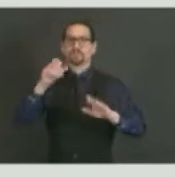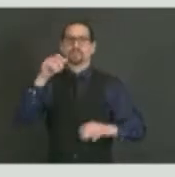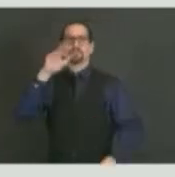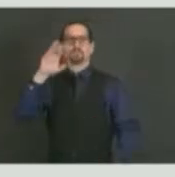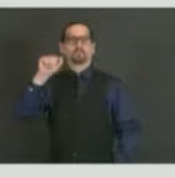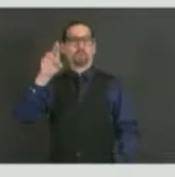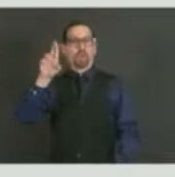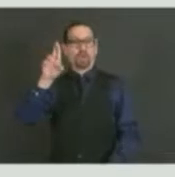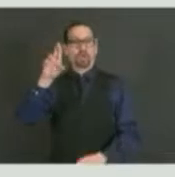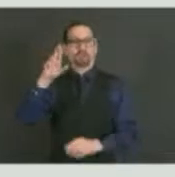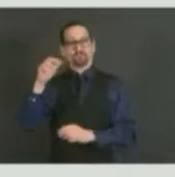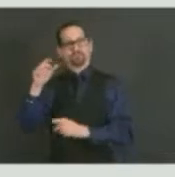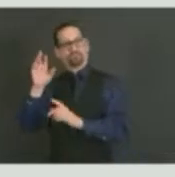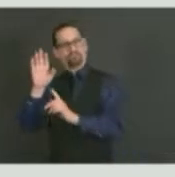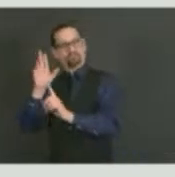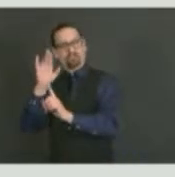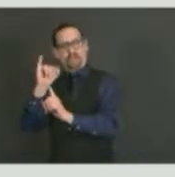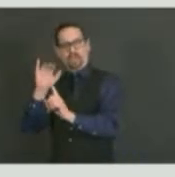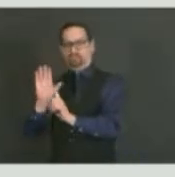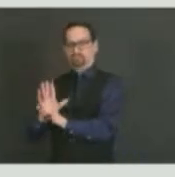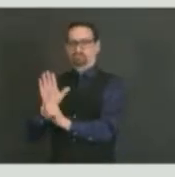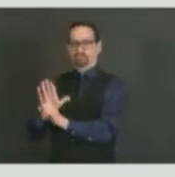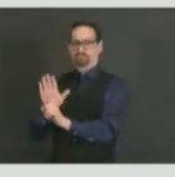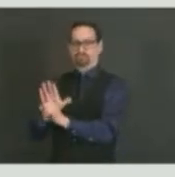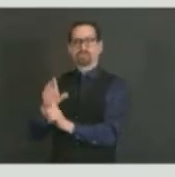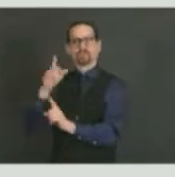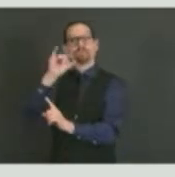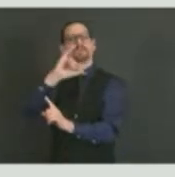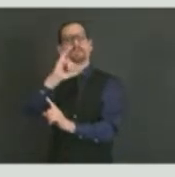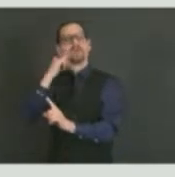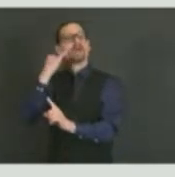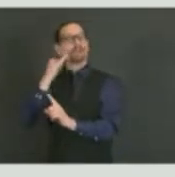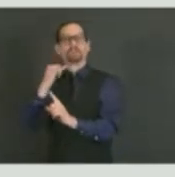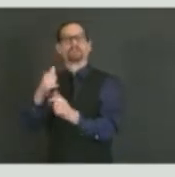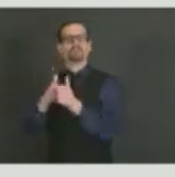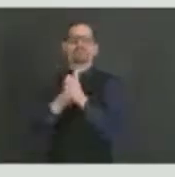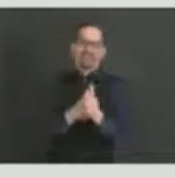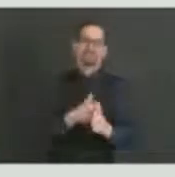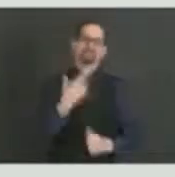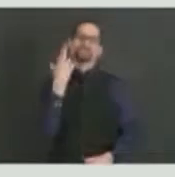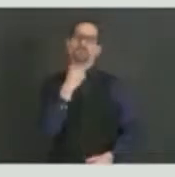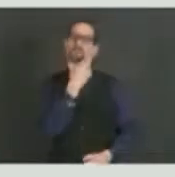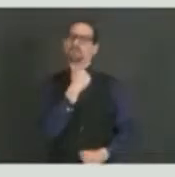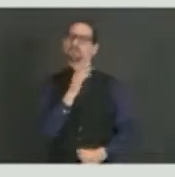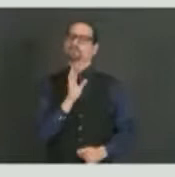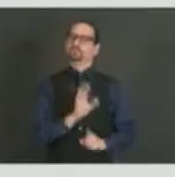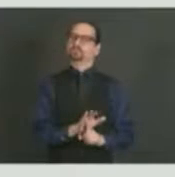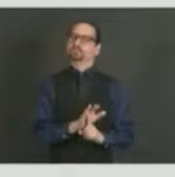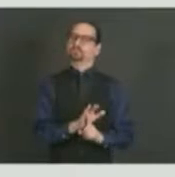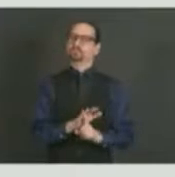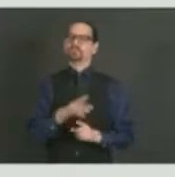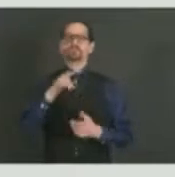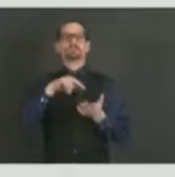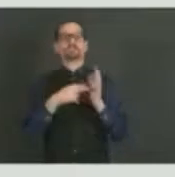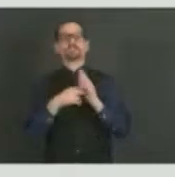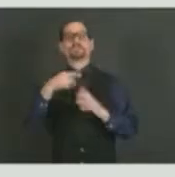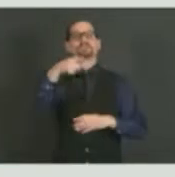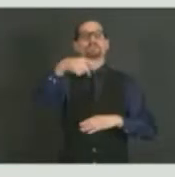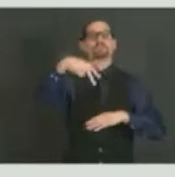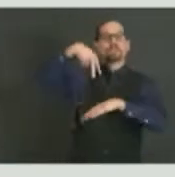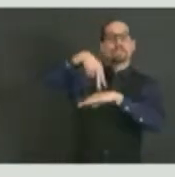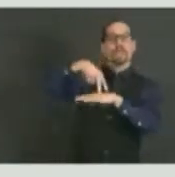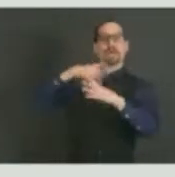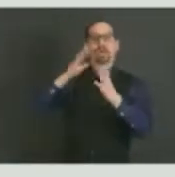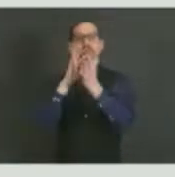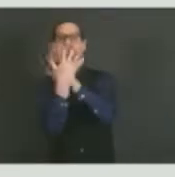restaurants. Operating like a restaurant means that there is no standing service, there's no congregating, it's